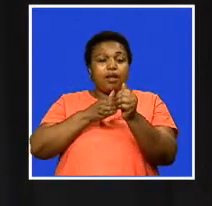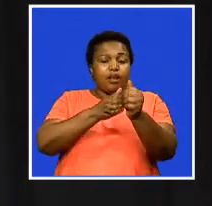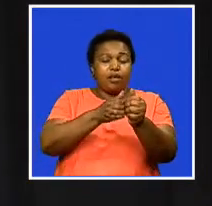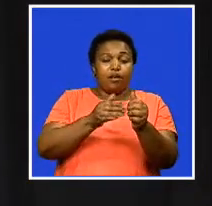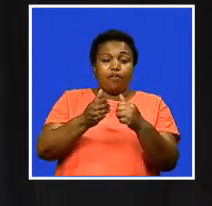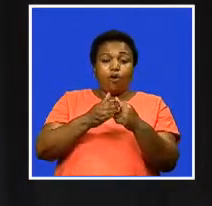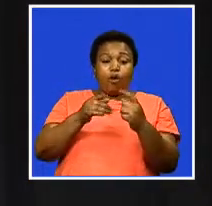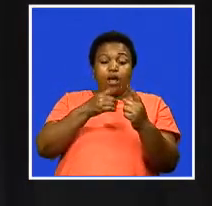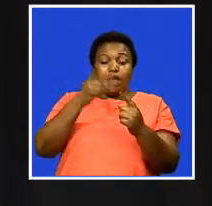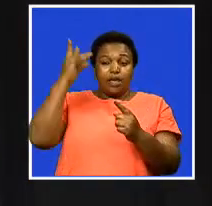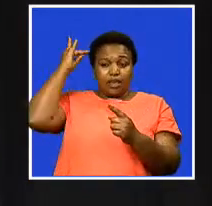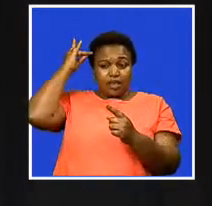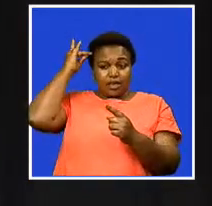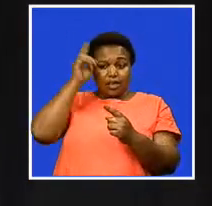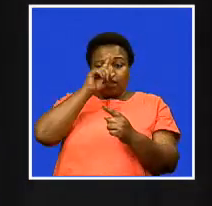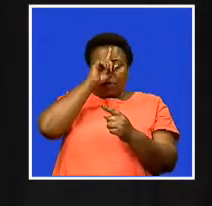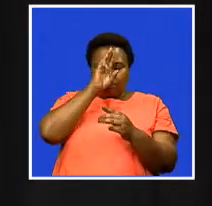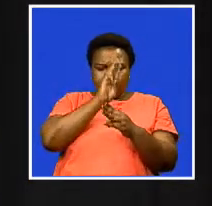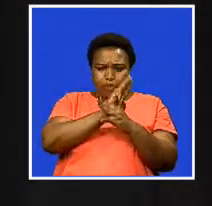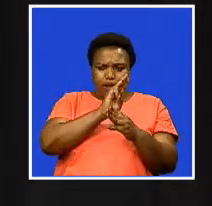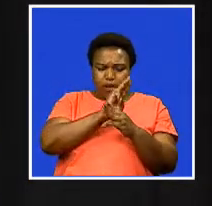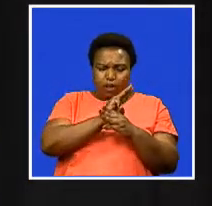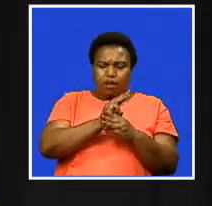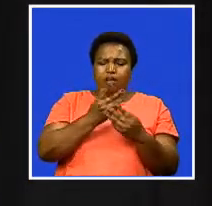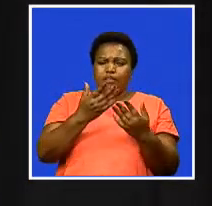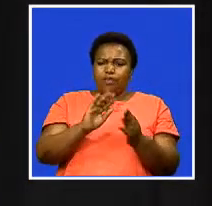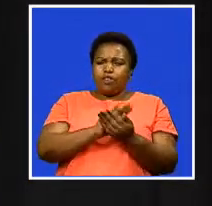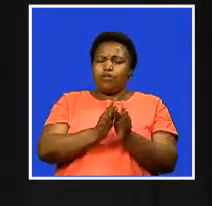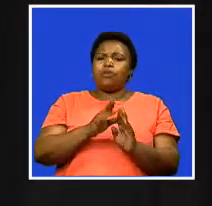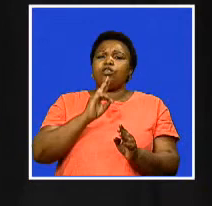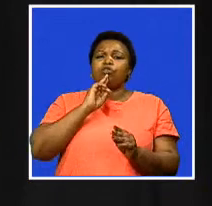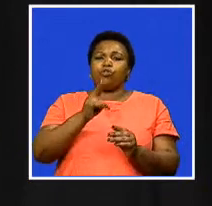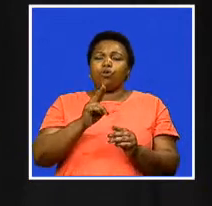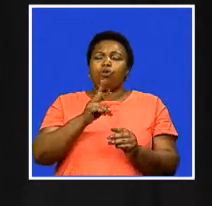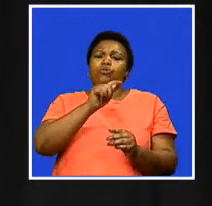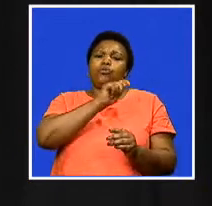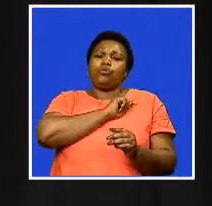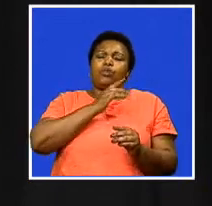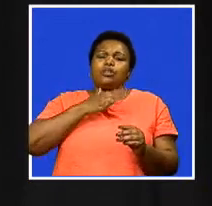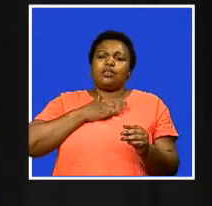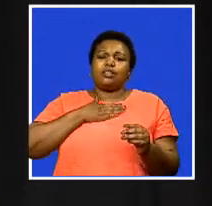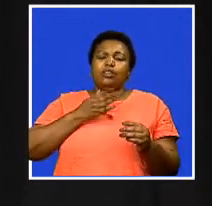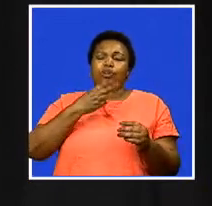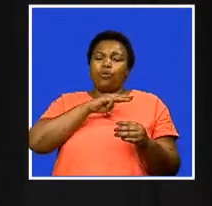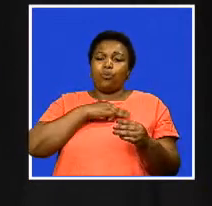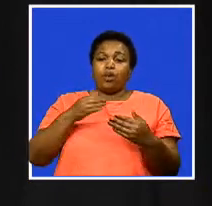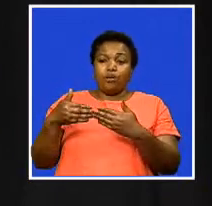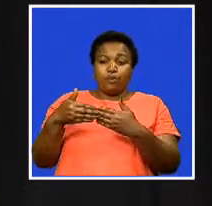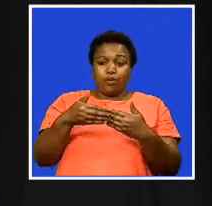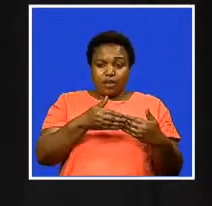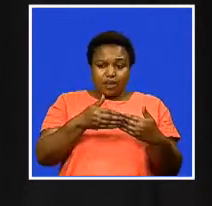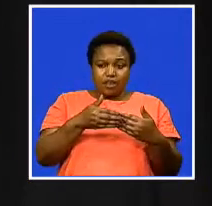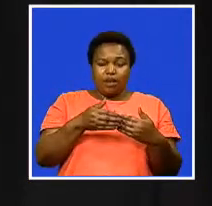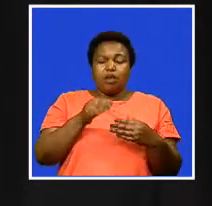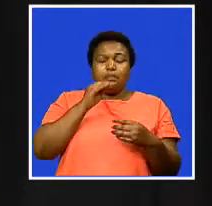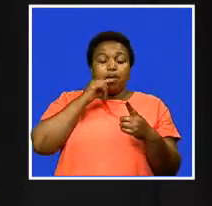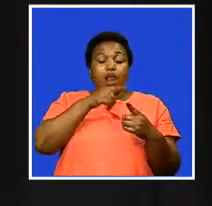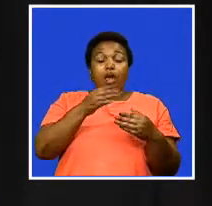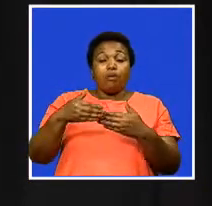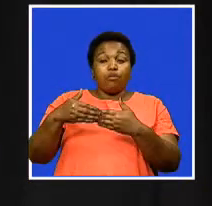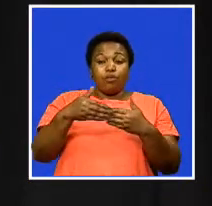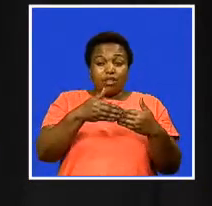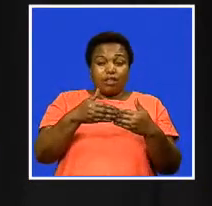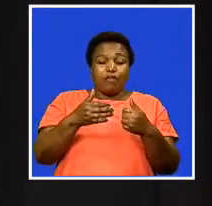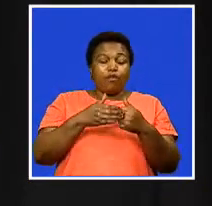occasion senda show ukuthi siyati protect imicha badzala ke kuloko bekunguthi i protection